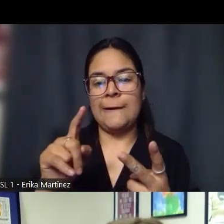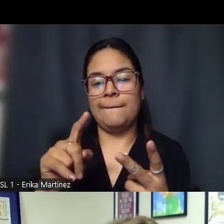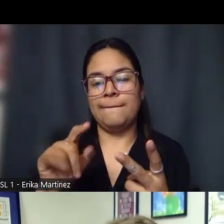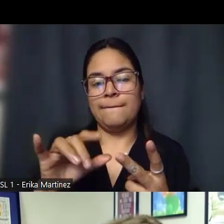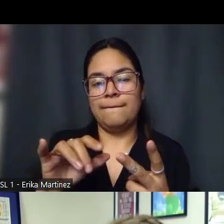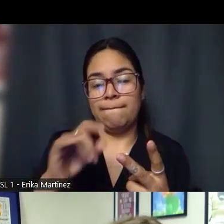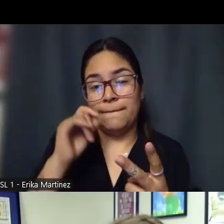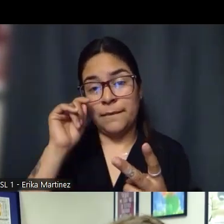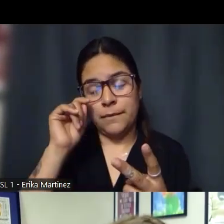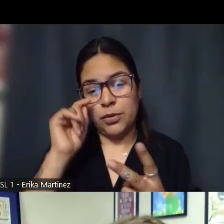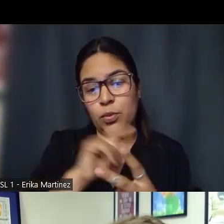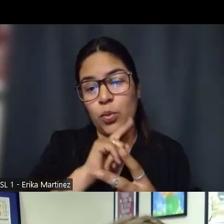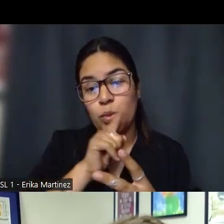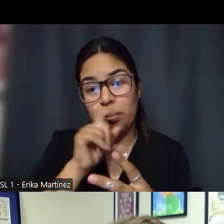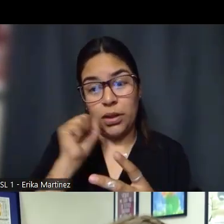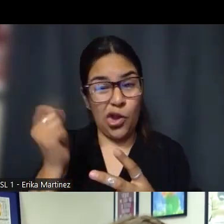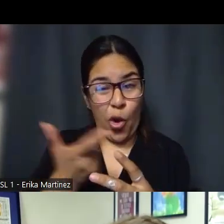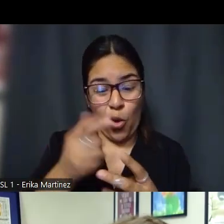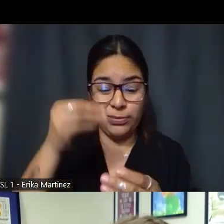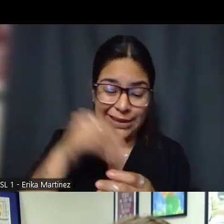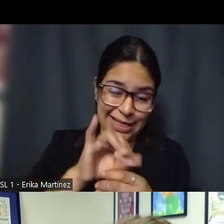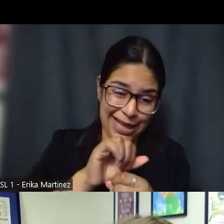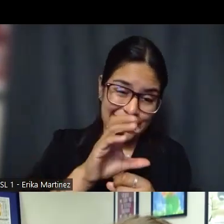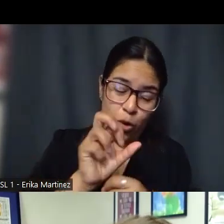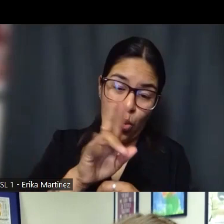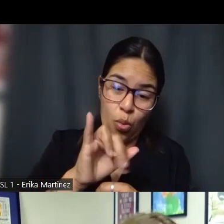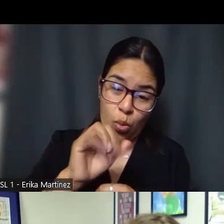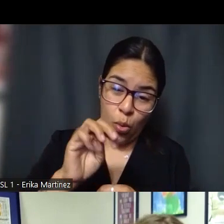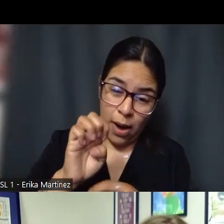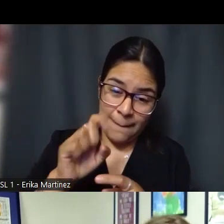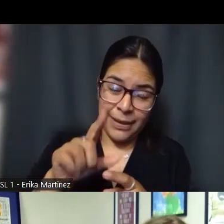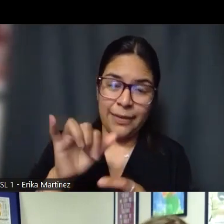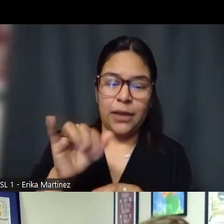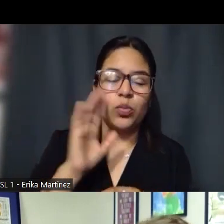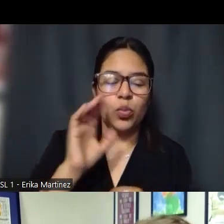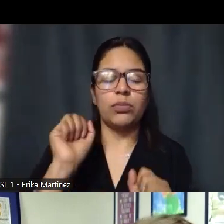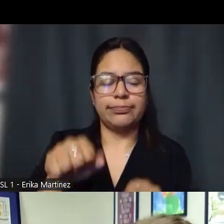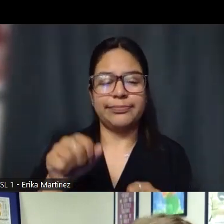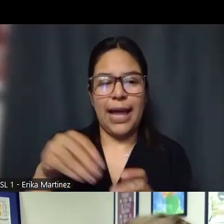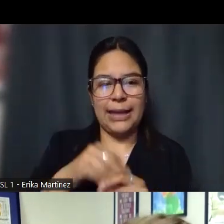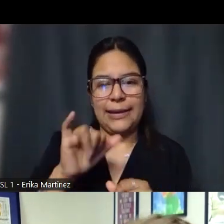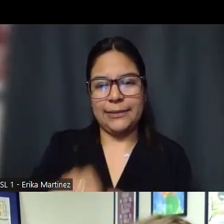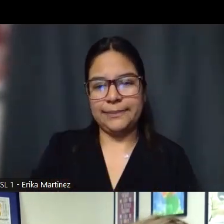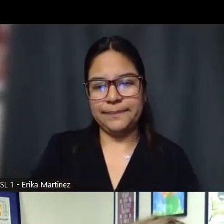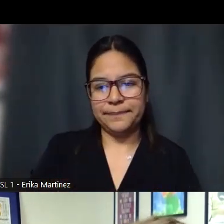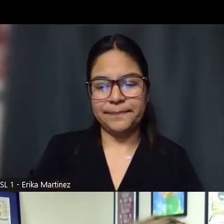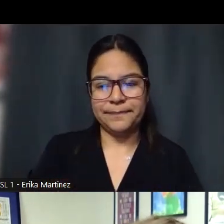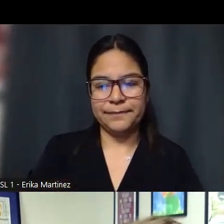is definitely yes. That is considered a crime that is eligible under the VOCA Victim Assistance Formula Grant Program.